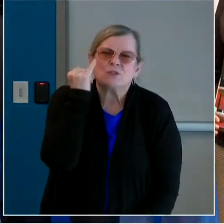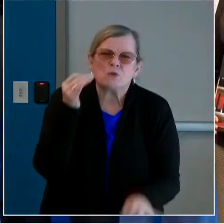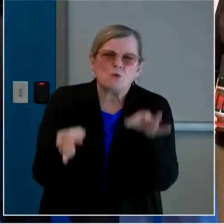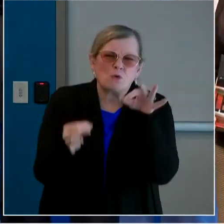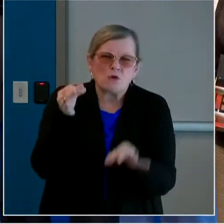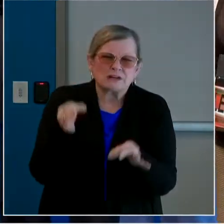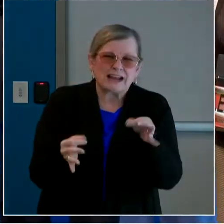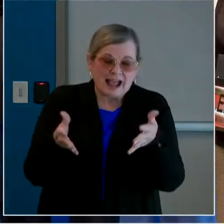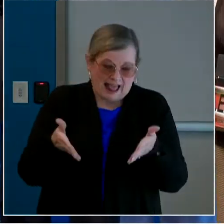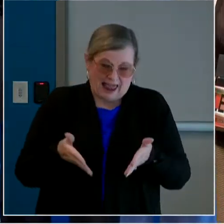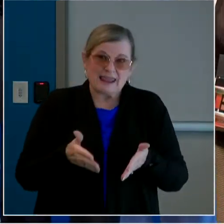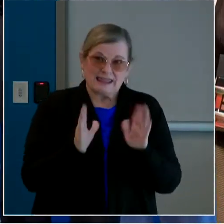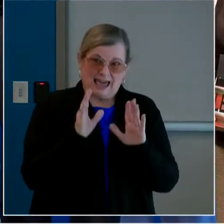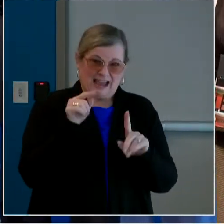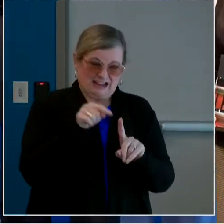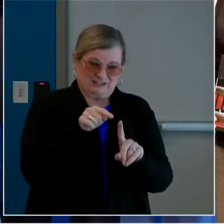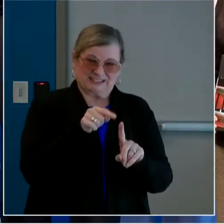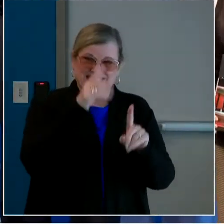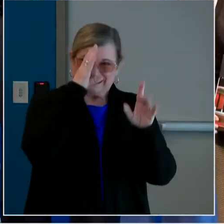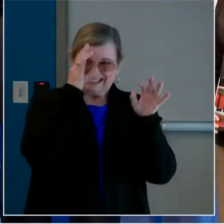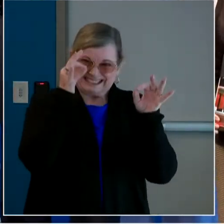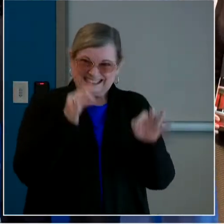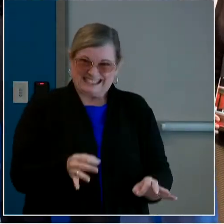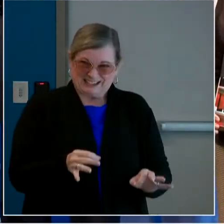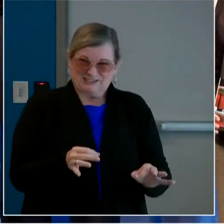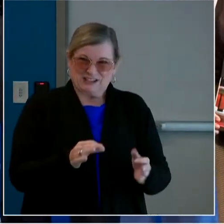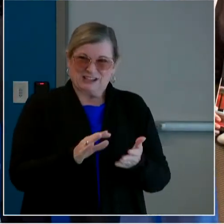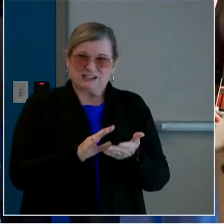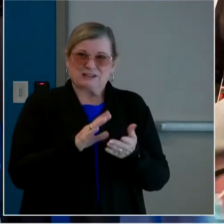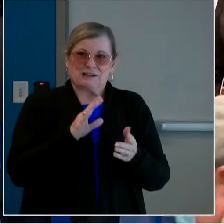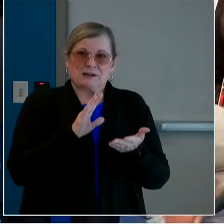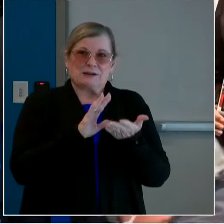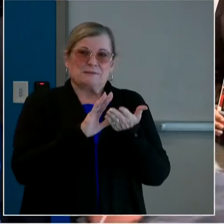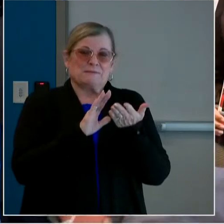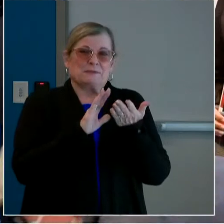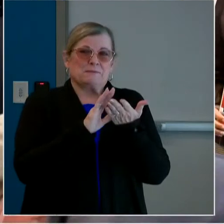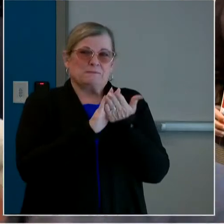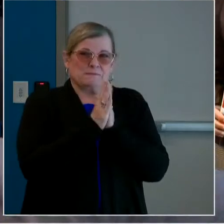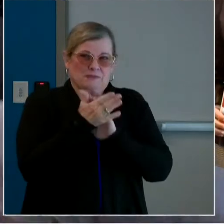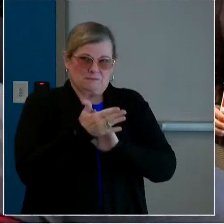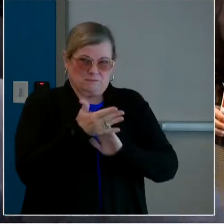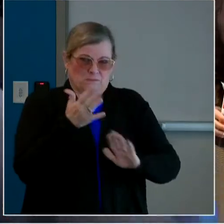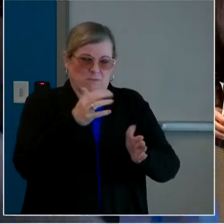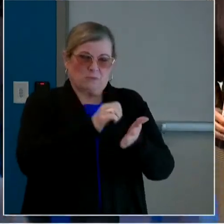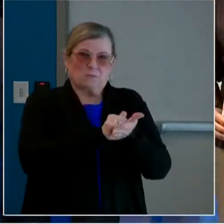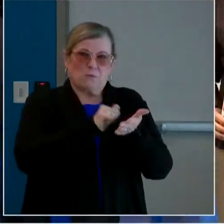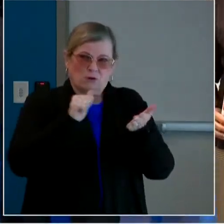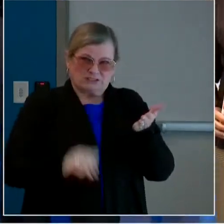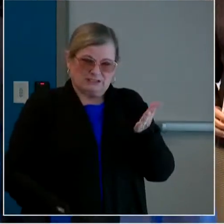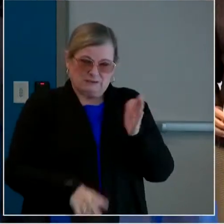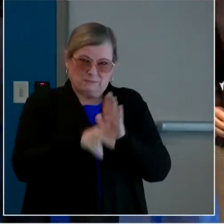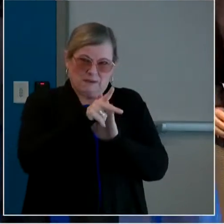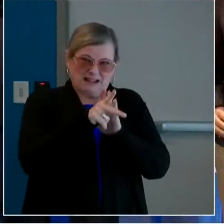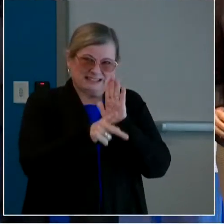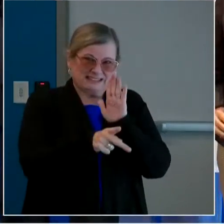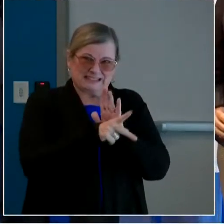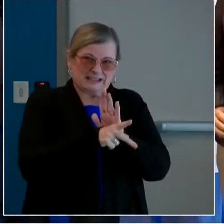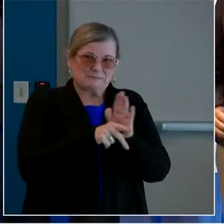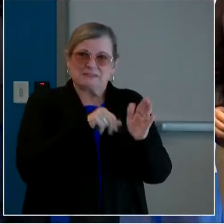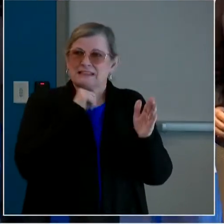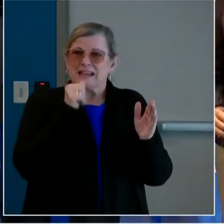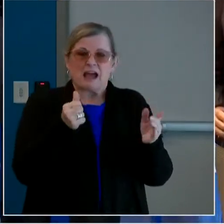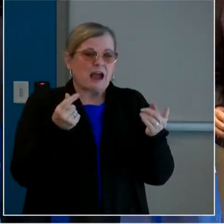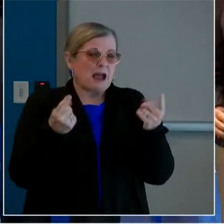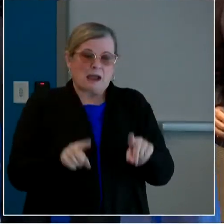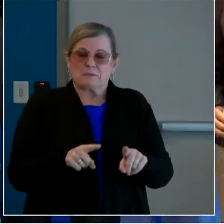abortion policy, that won't apply here to the 700,000 people who call DC home. We have